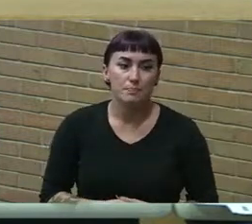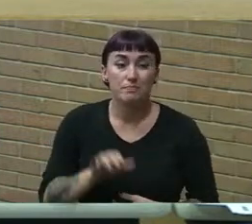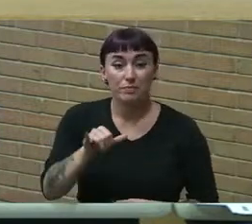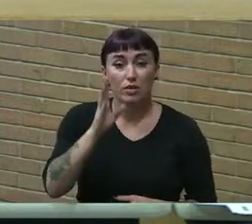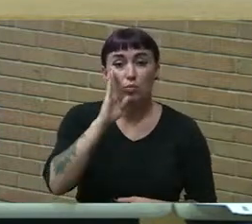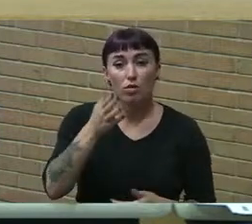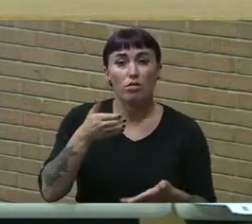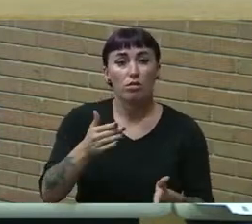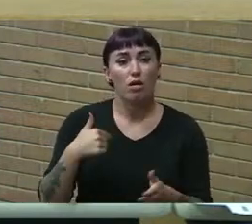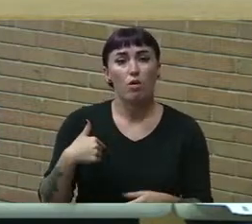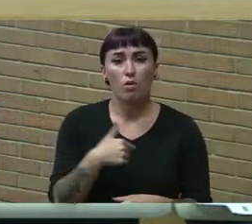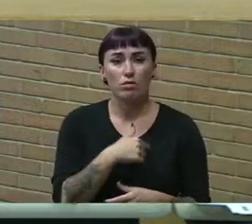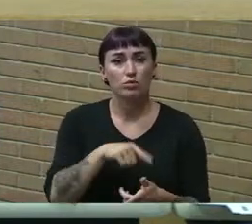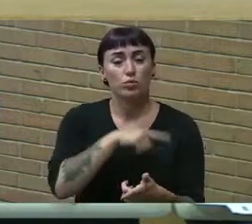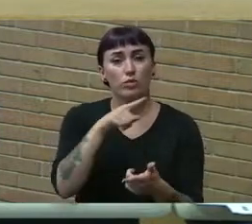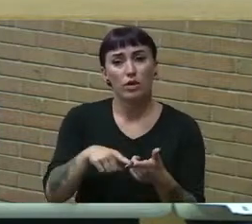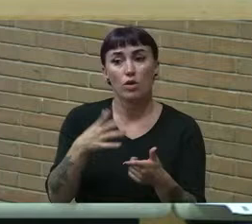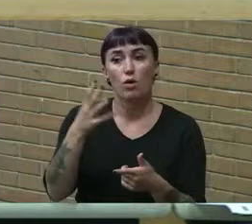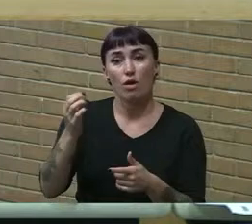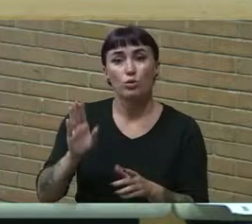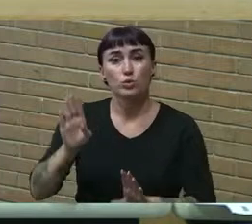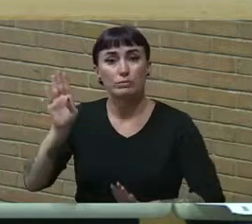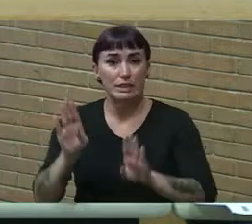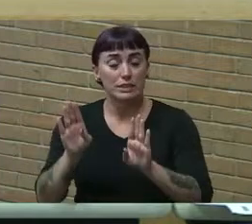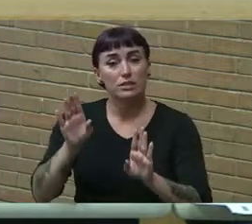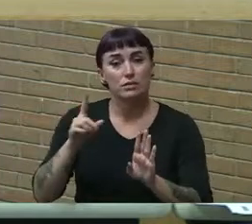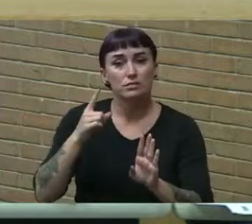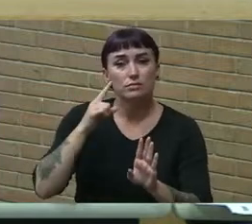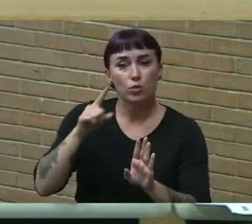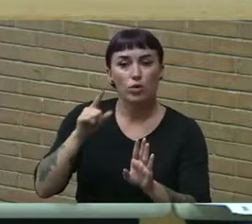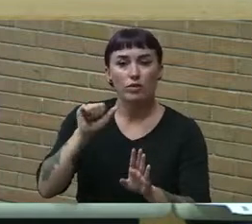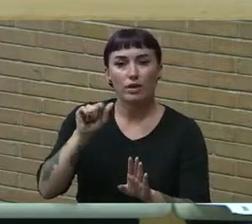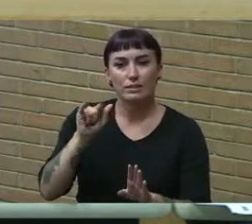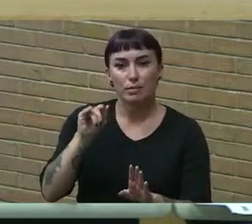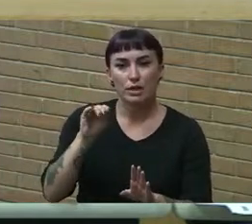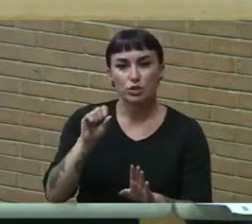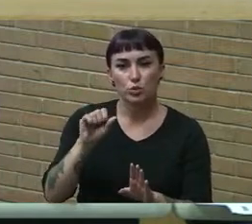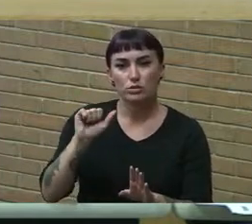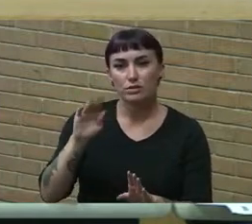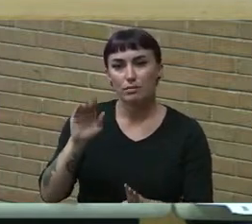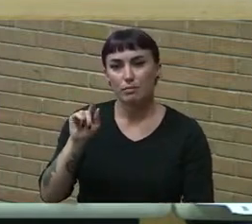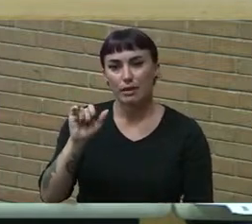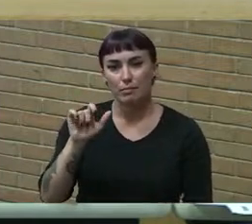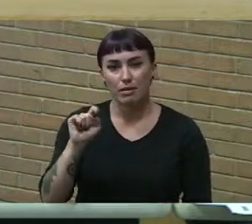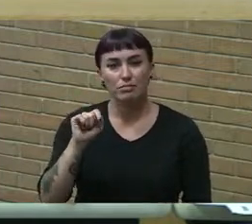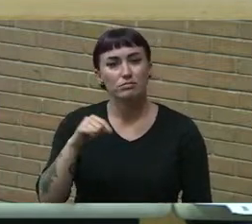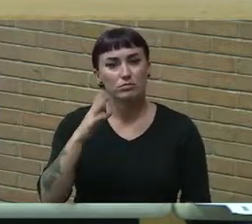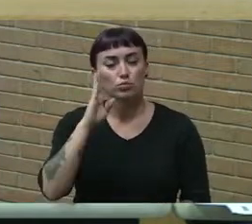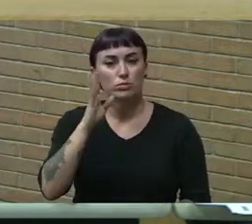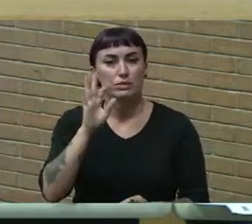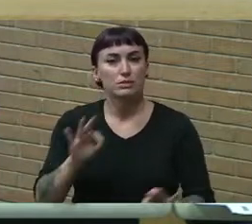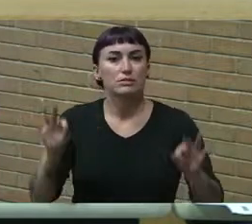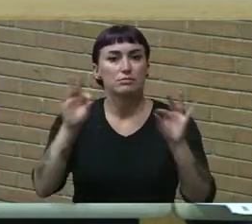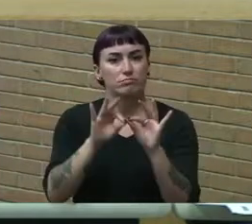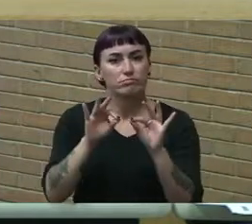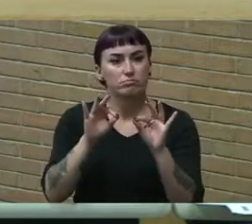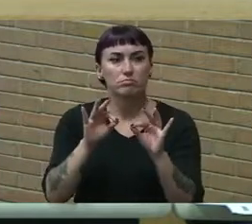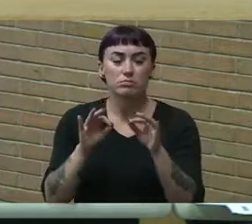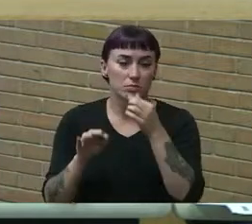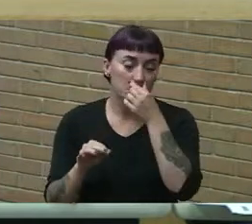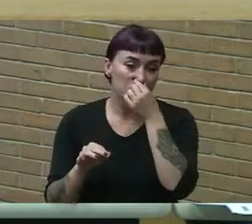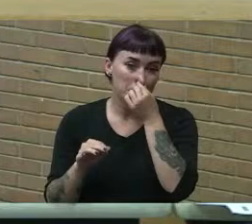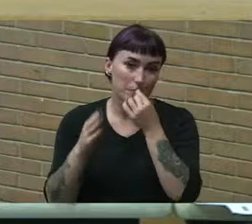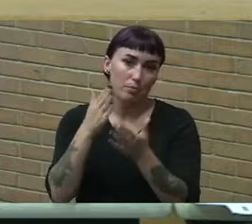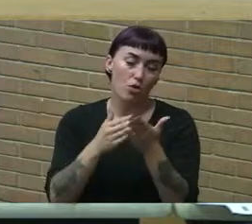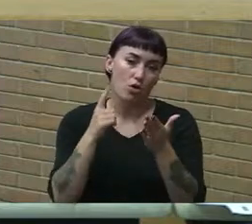That will enable us then to go out to bid on the asbestos abatement, which will be a significant part